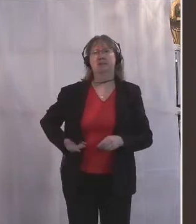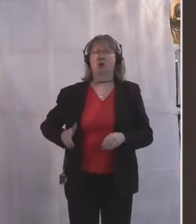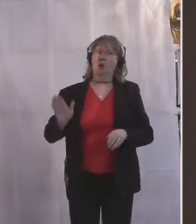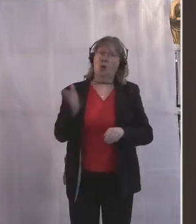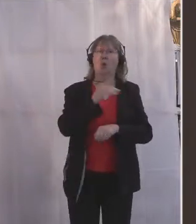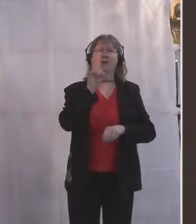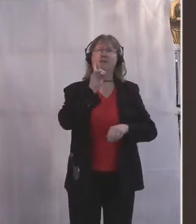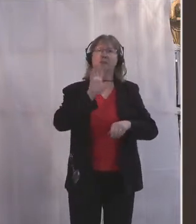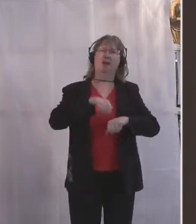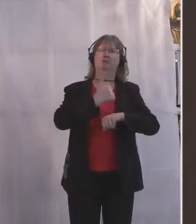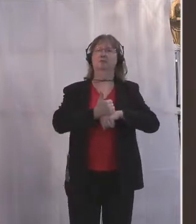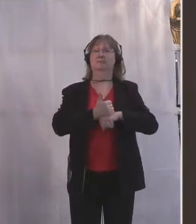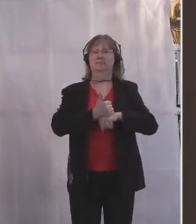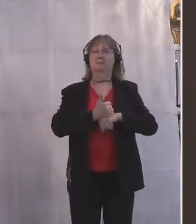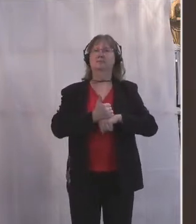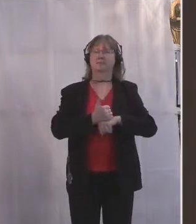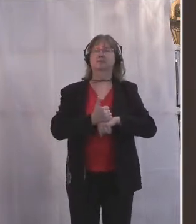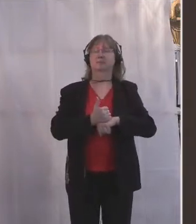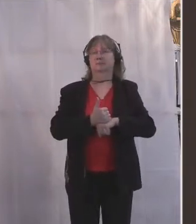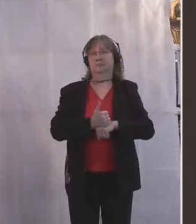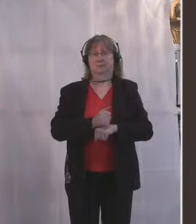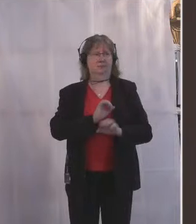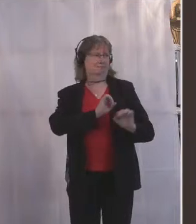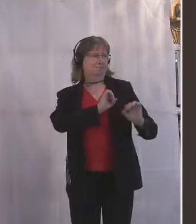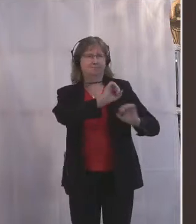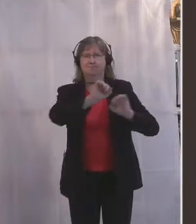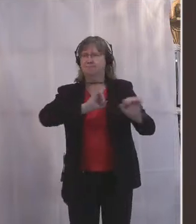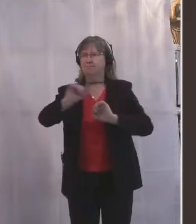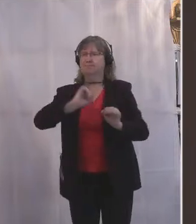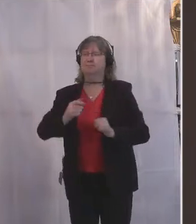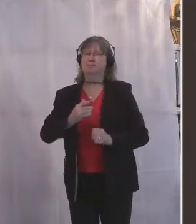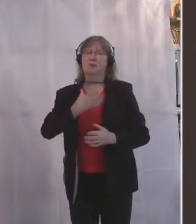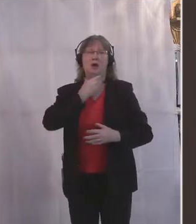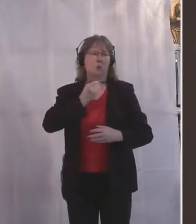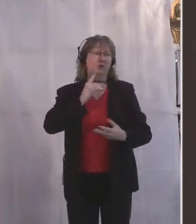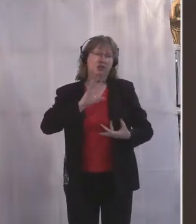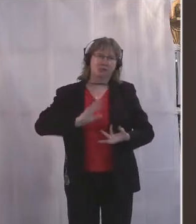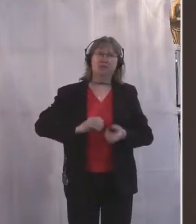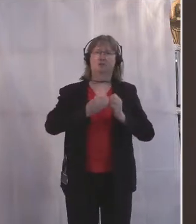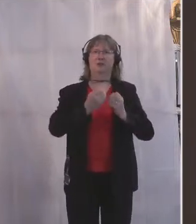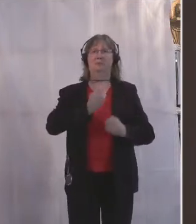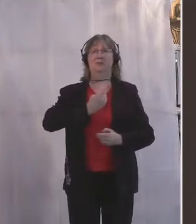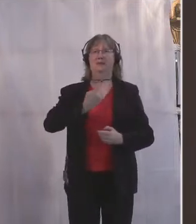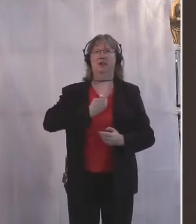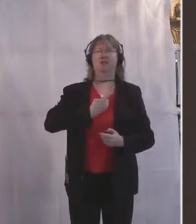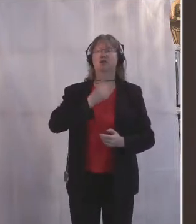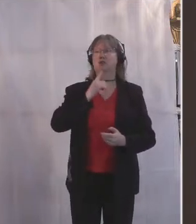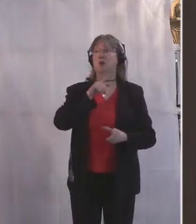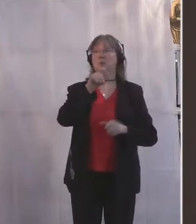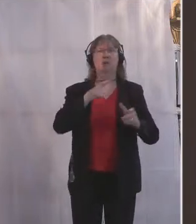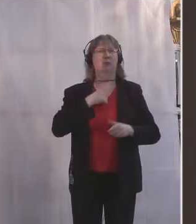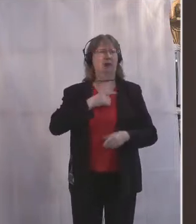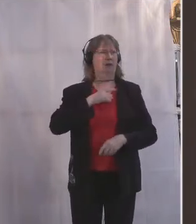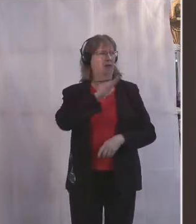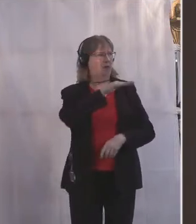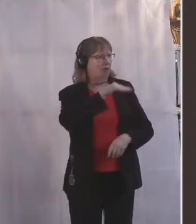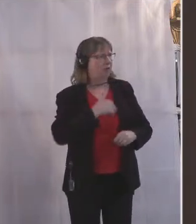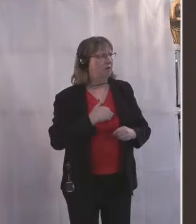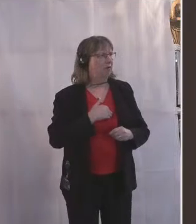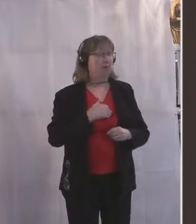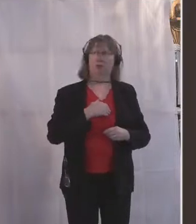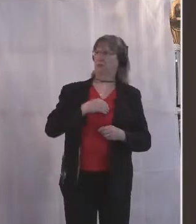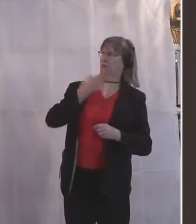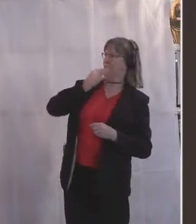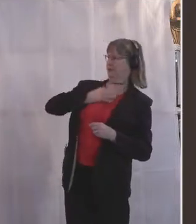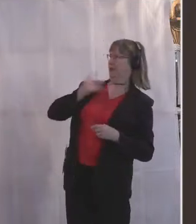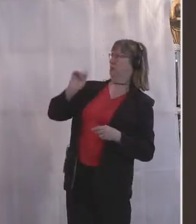female-founded businesses, and largely they tend to be the businesses that I wish I'd invented. So I have this incredible moment where people approach me, I go, I can't believe you've approached